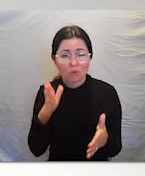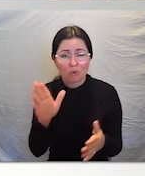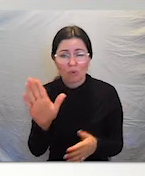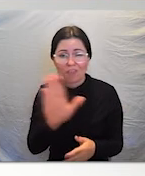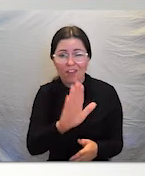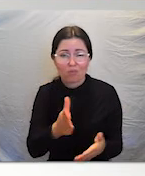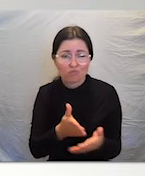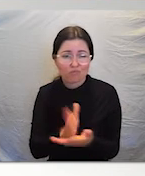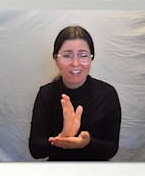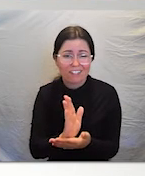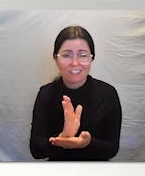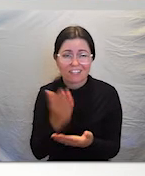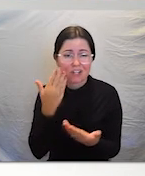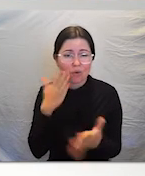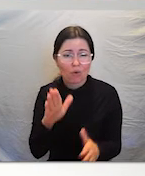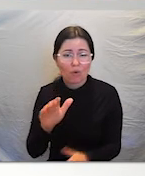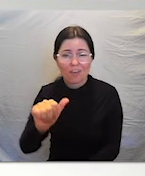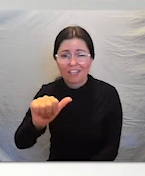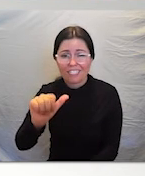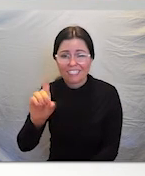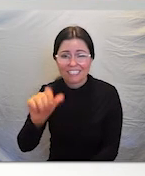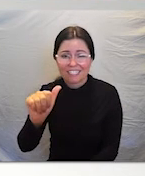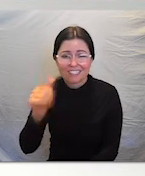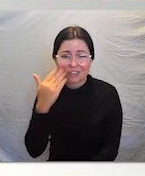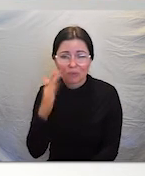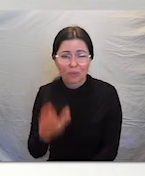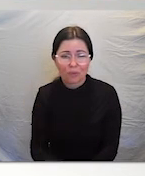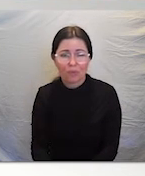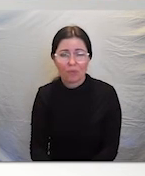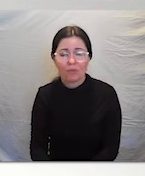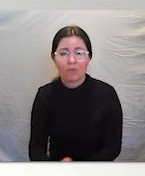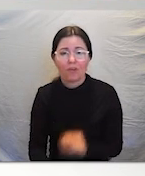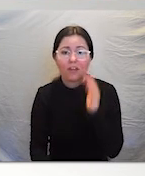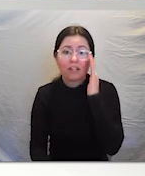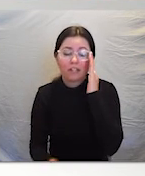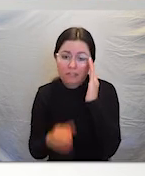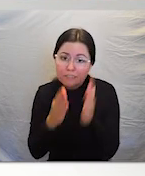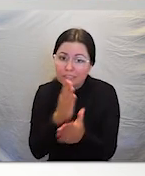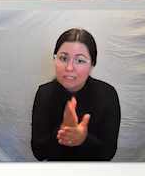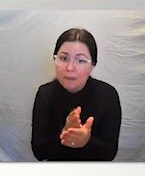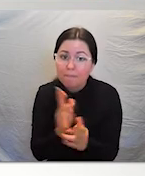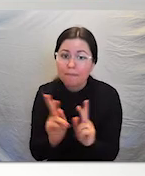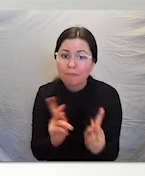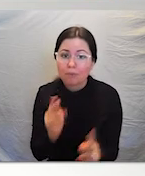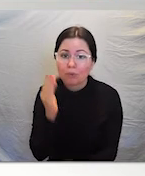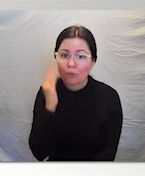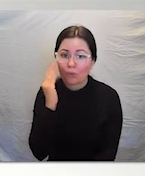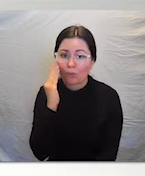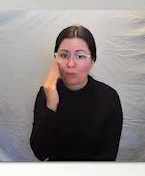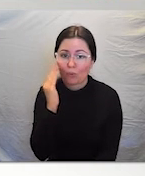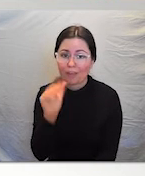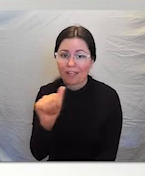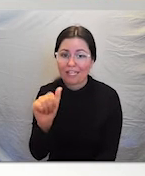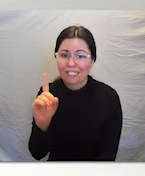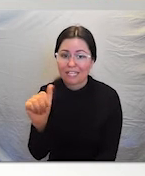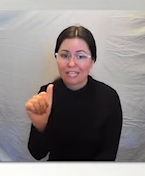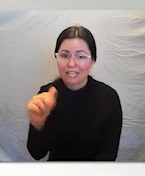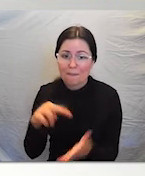the Americans with Disabilities Act. Some of them know what it